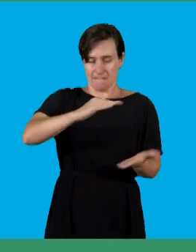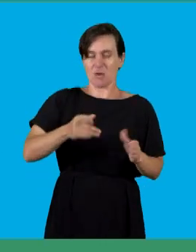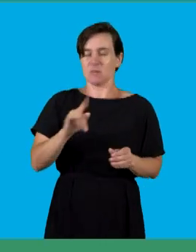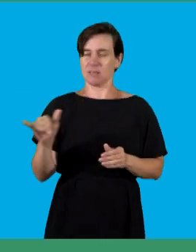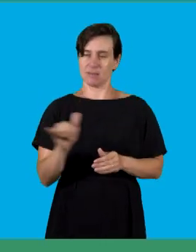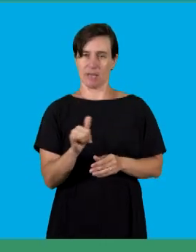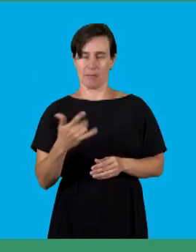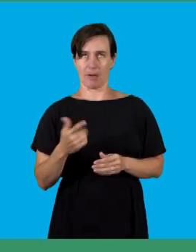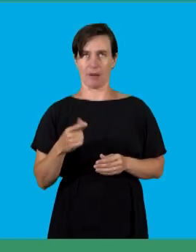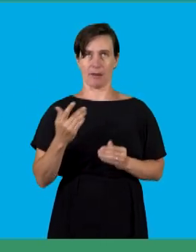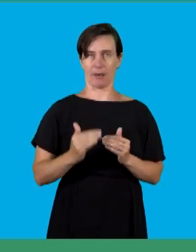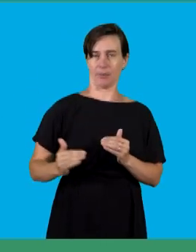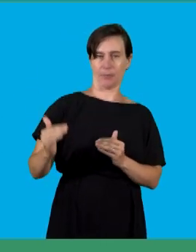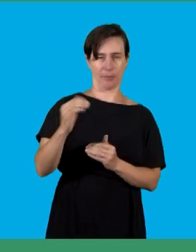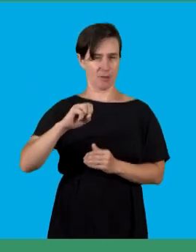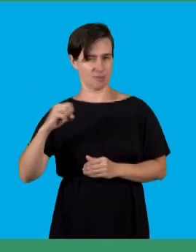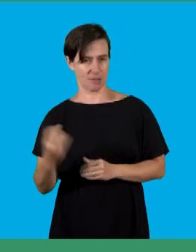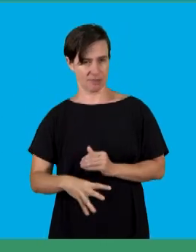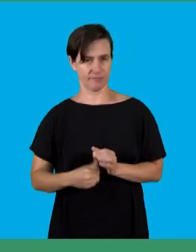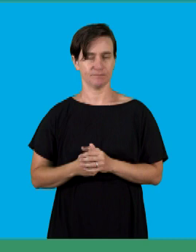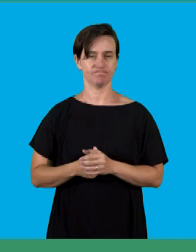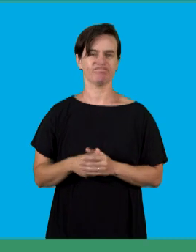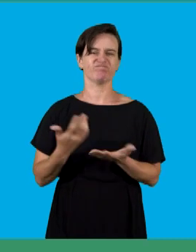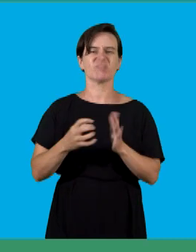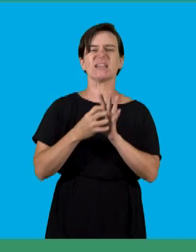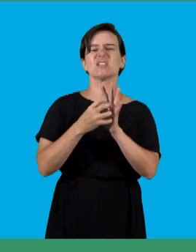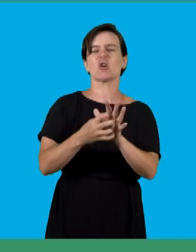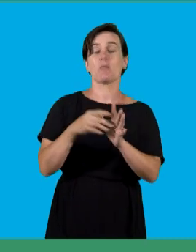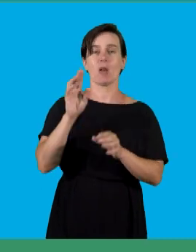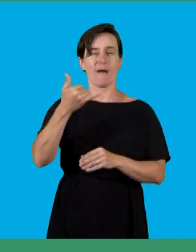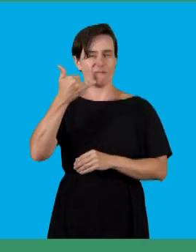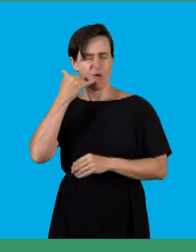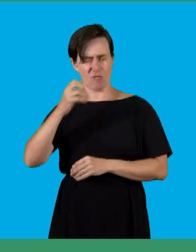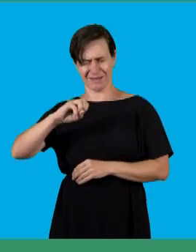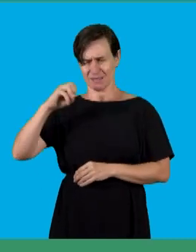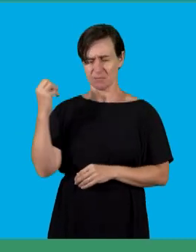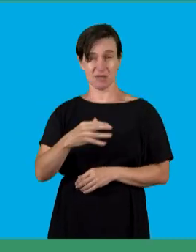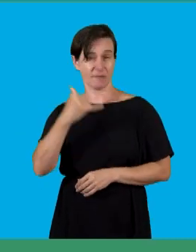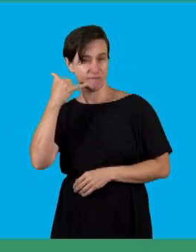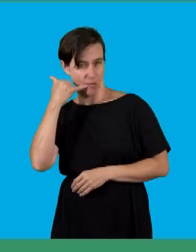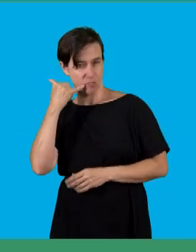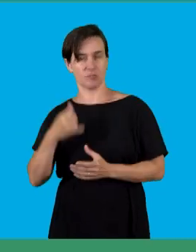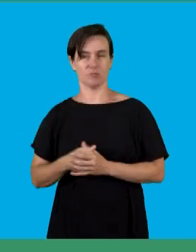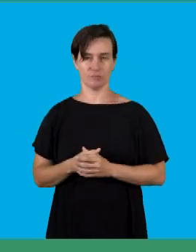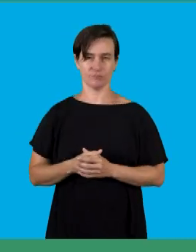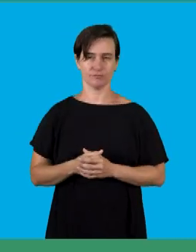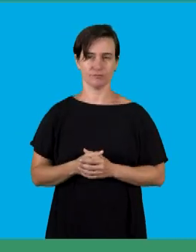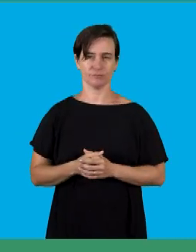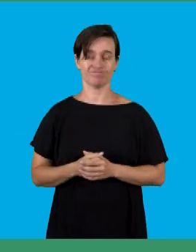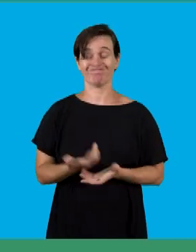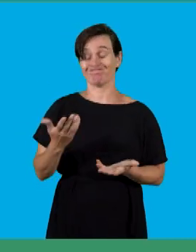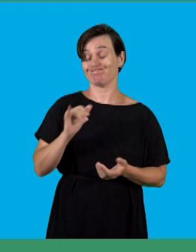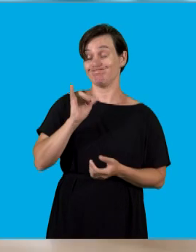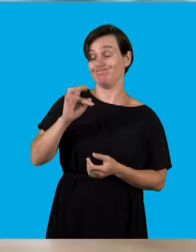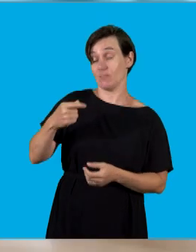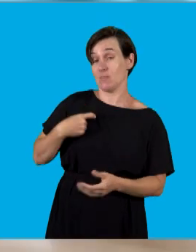is supposed to be. An example would be packaging of an expensive phone.